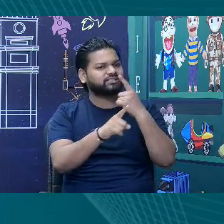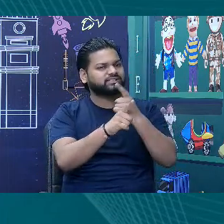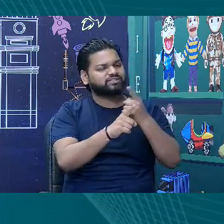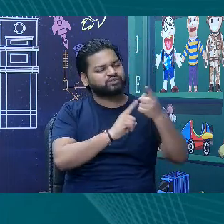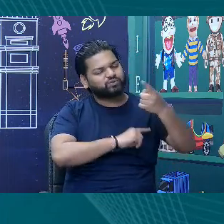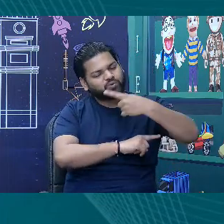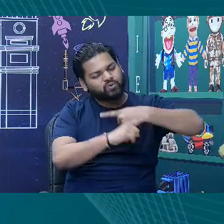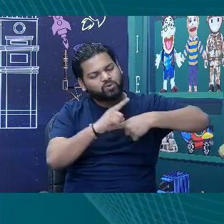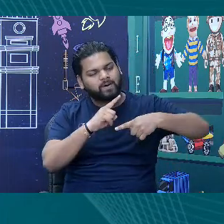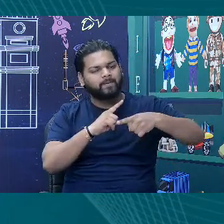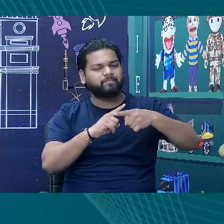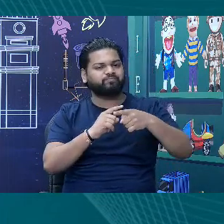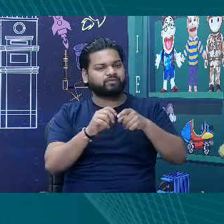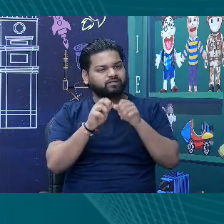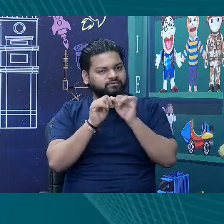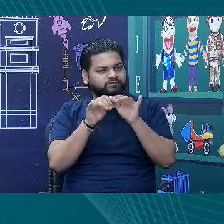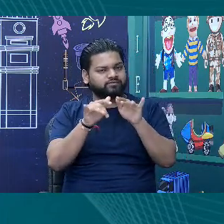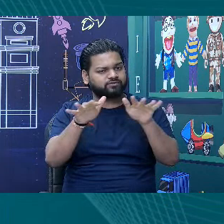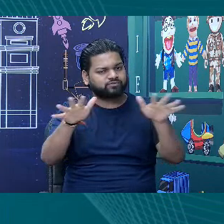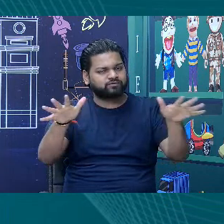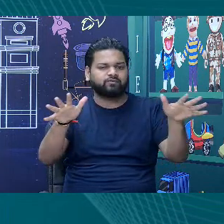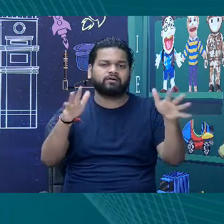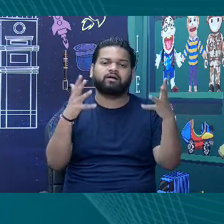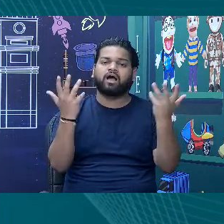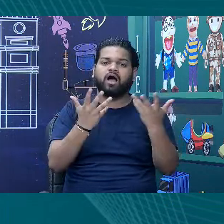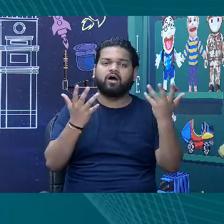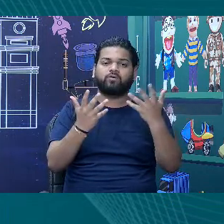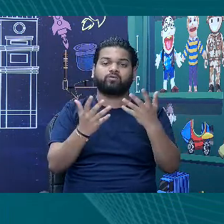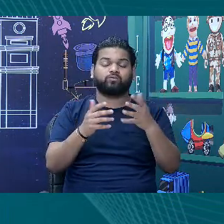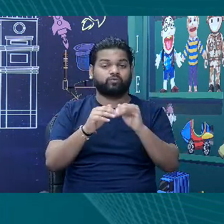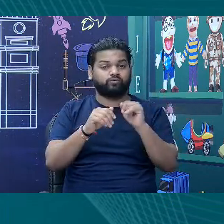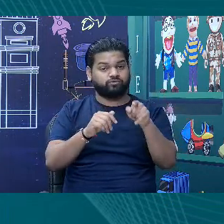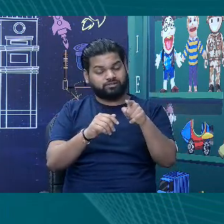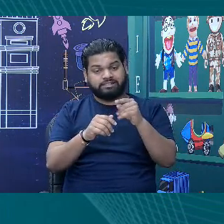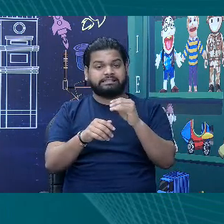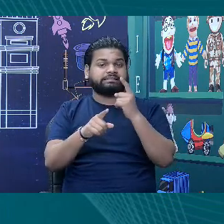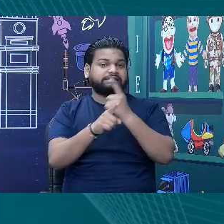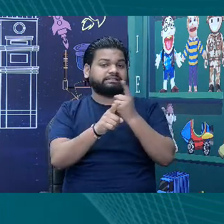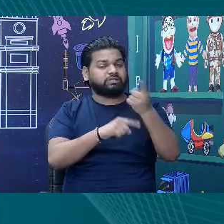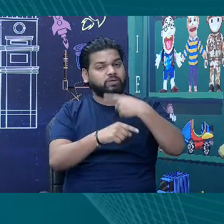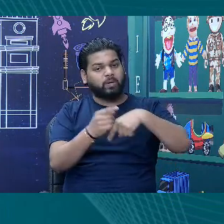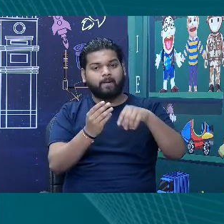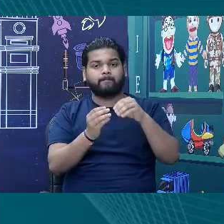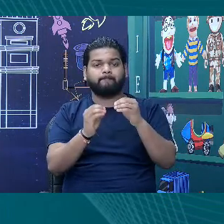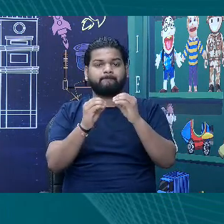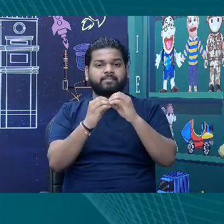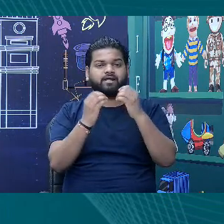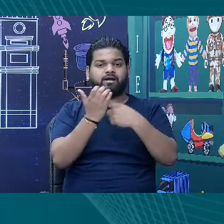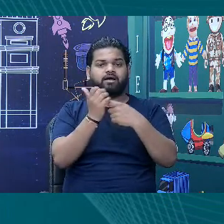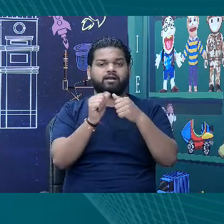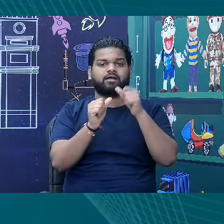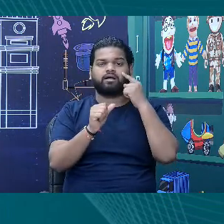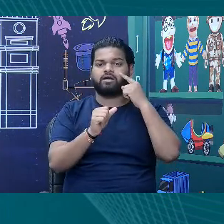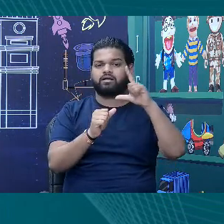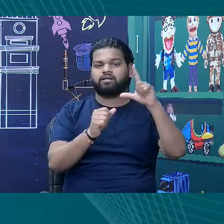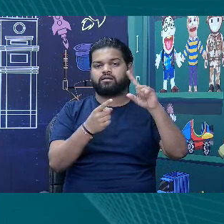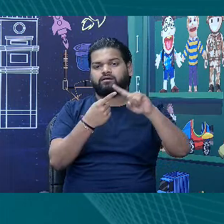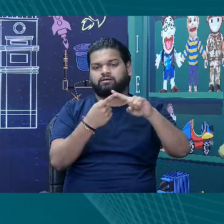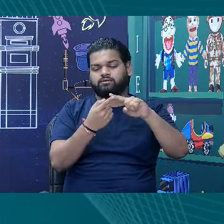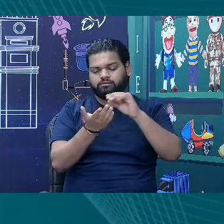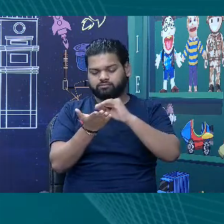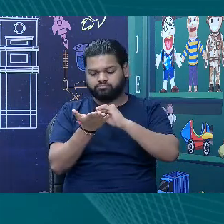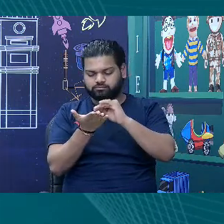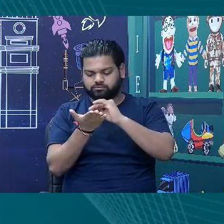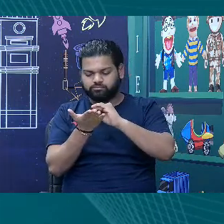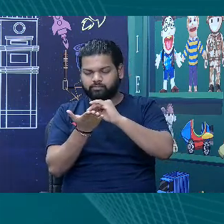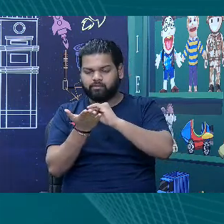these words in Braille, which are children who study in Braille. And then we would also do the meanings of these keywords very